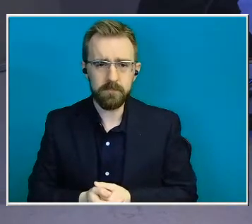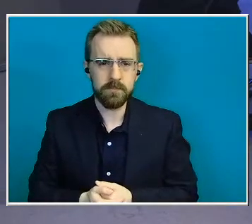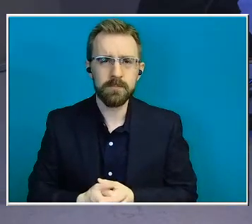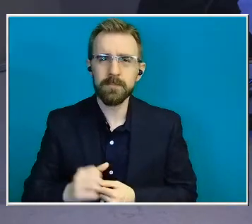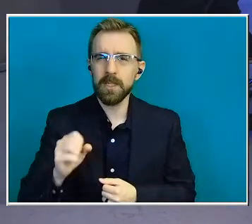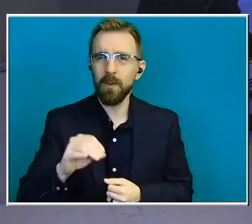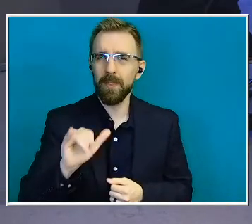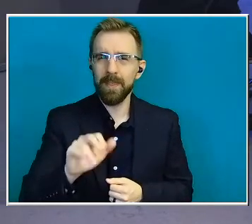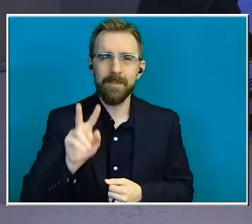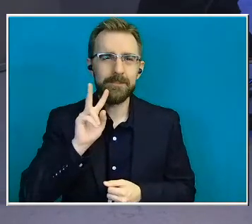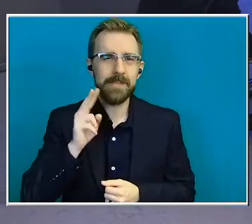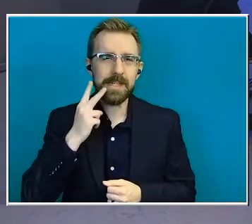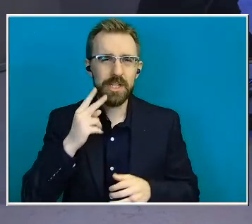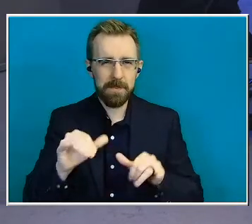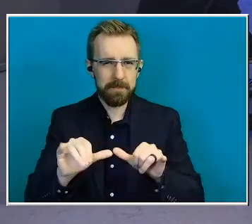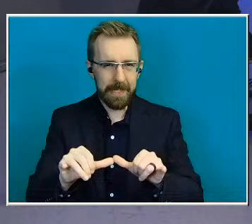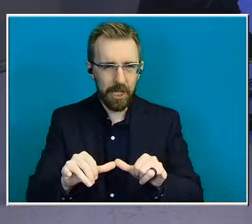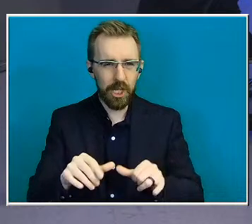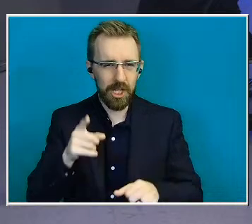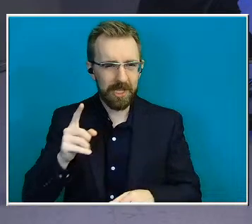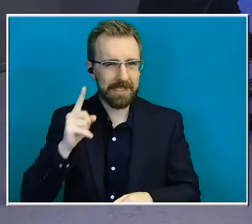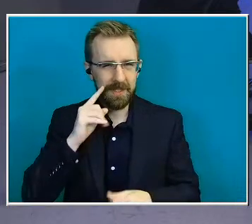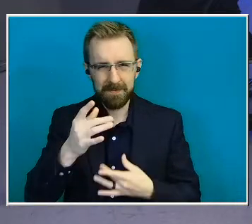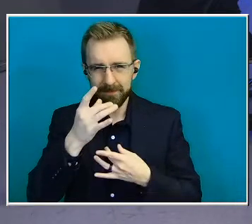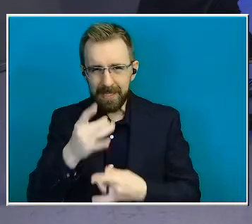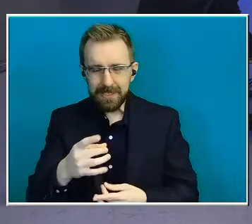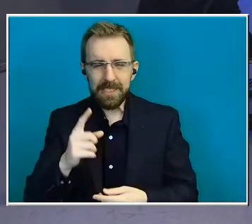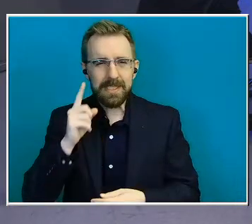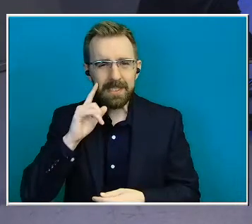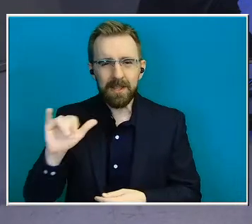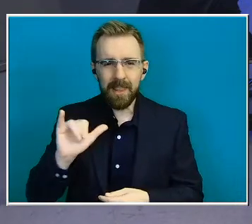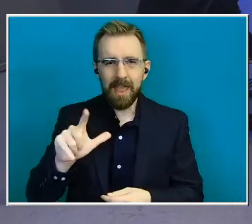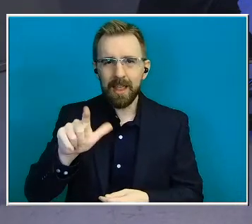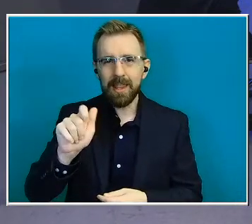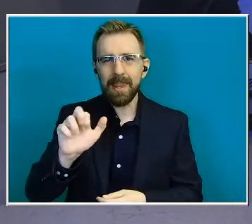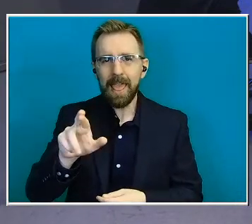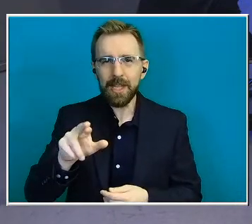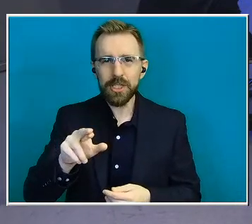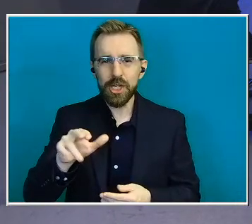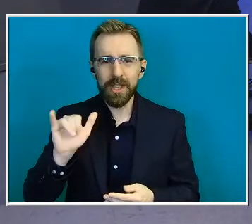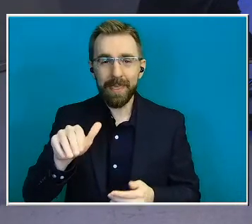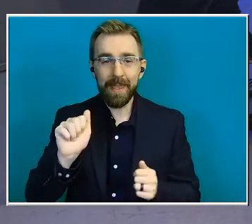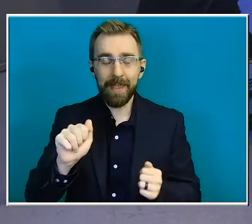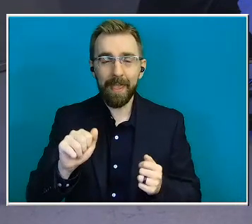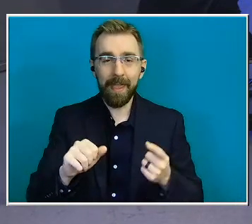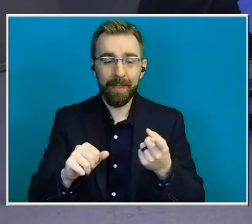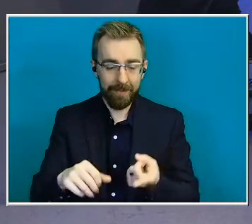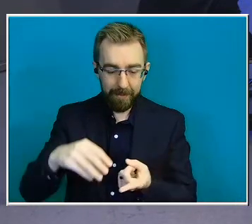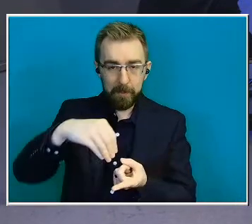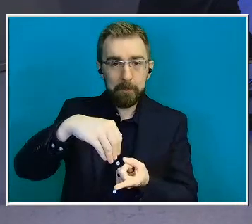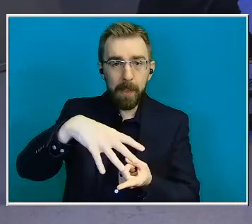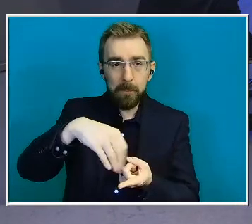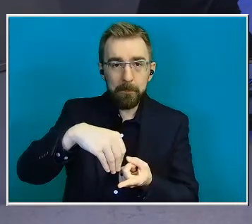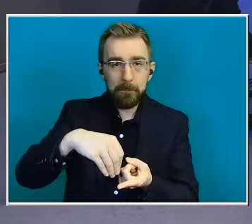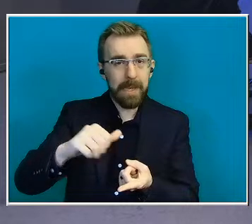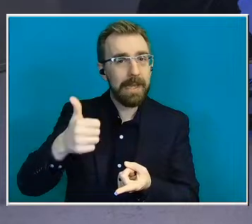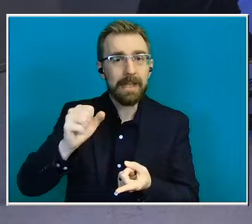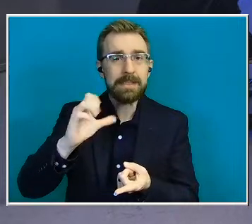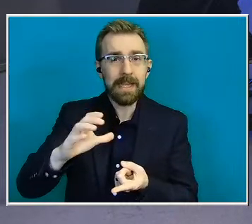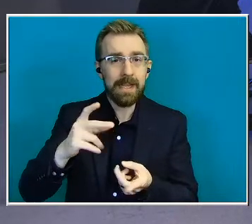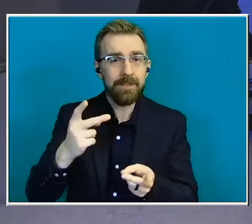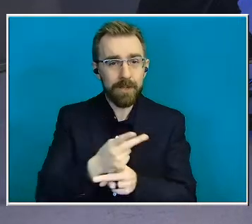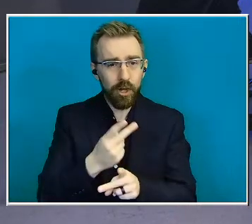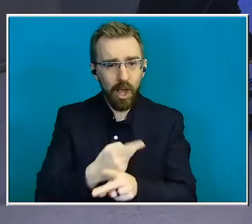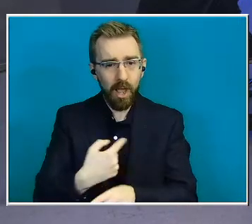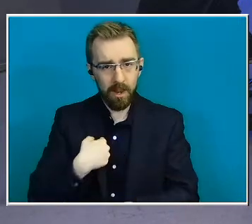thing, well, that kind of sounds pretty fascinating. It sounds like a laser that can scan my finger for 10 seconds and figure out if I'm eating enough fruits